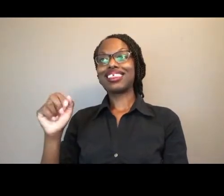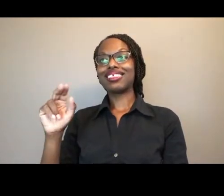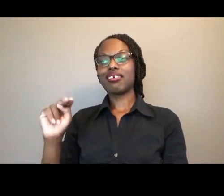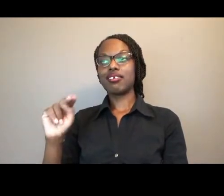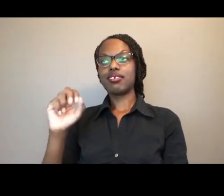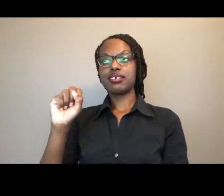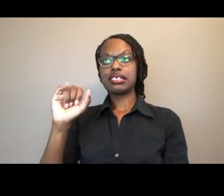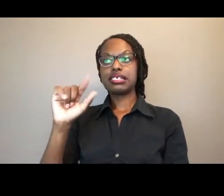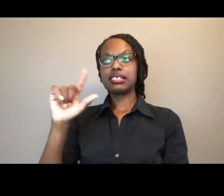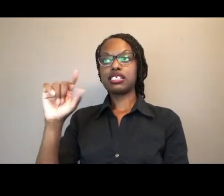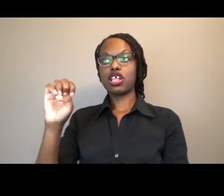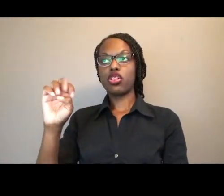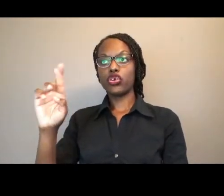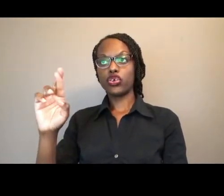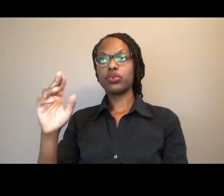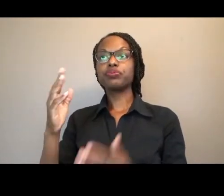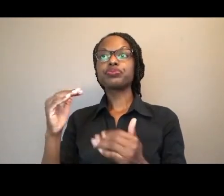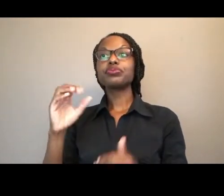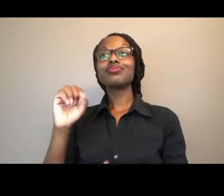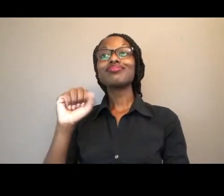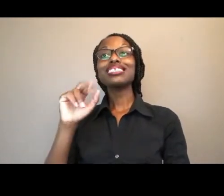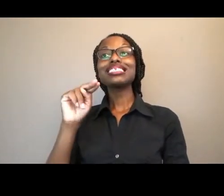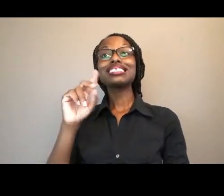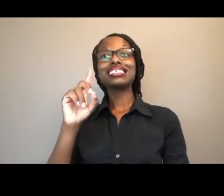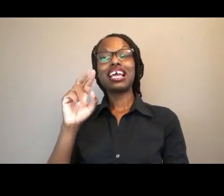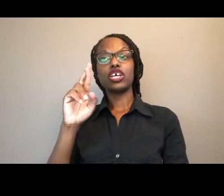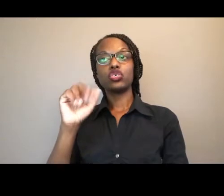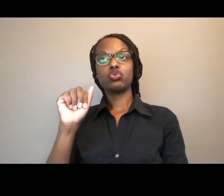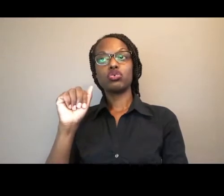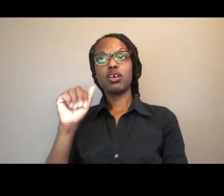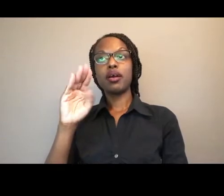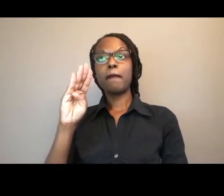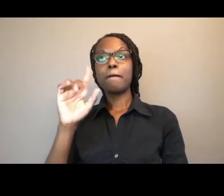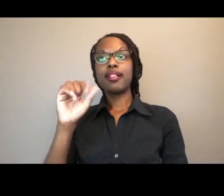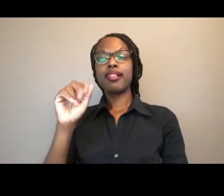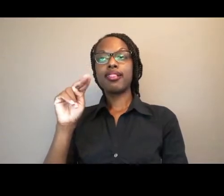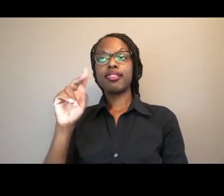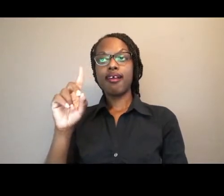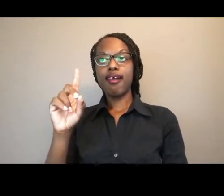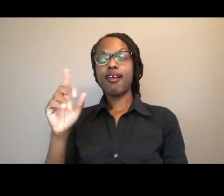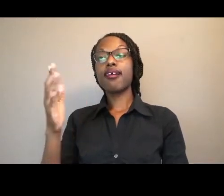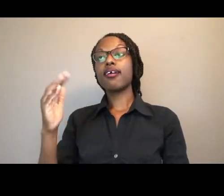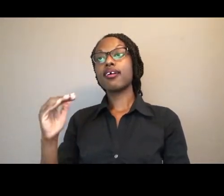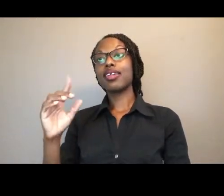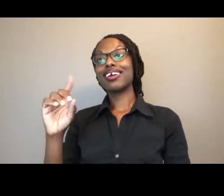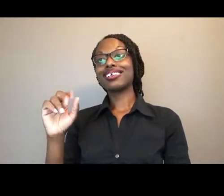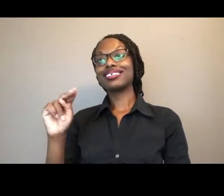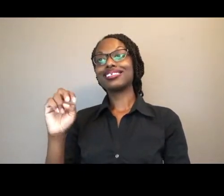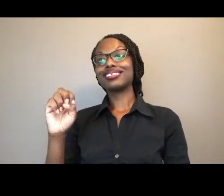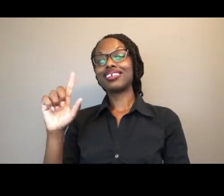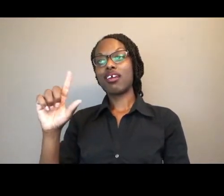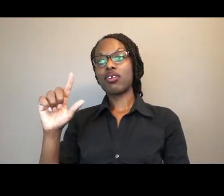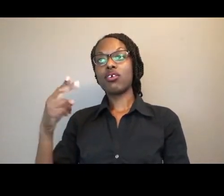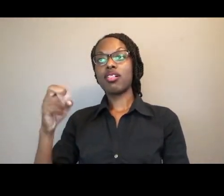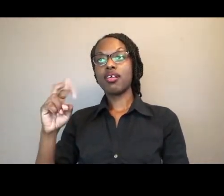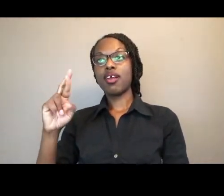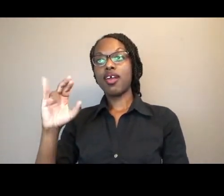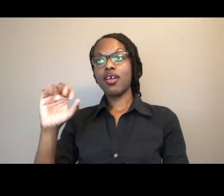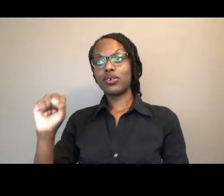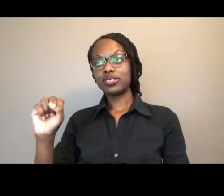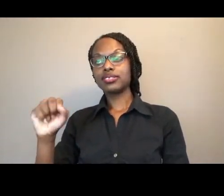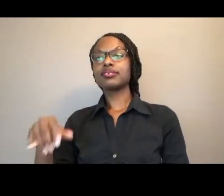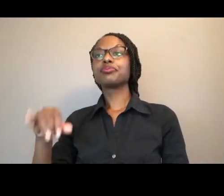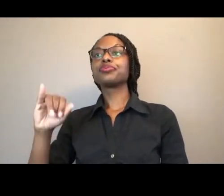finally be safe. The issue that inspired me to become an activist was the